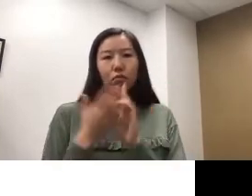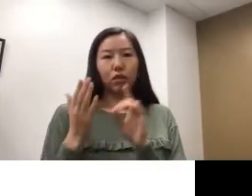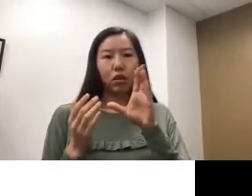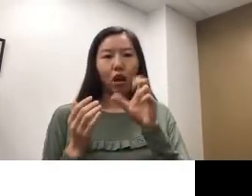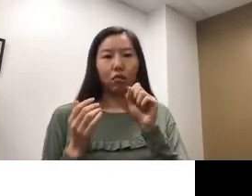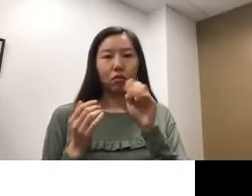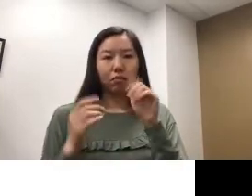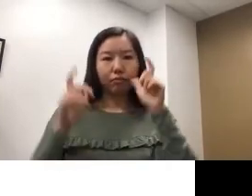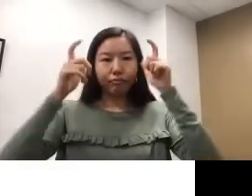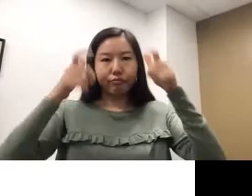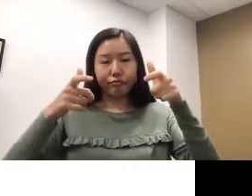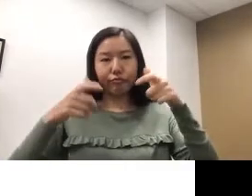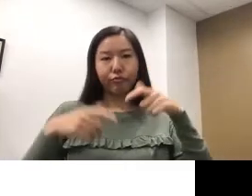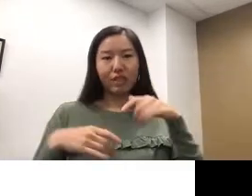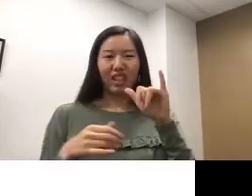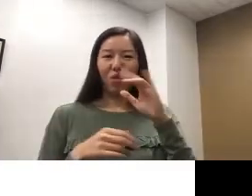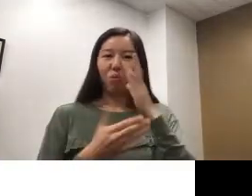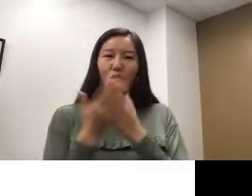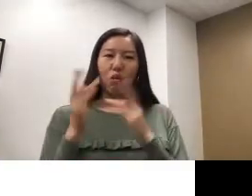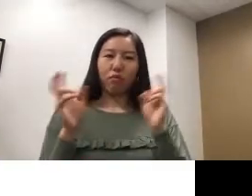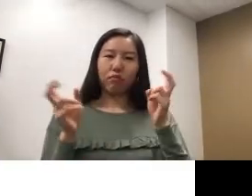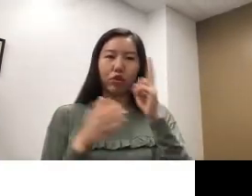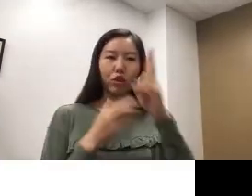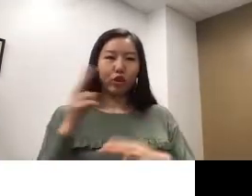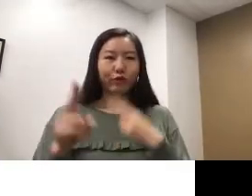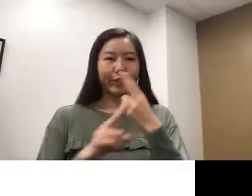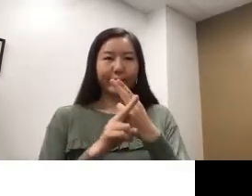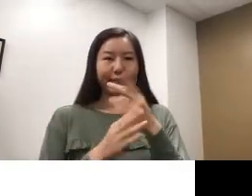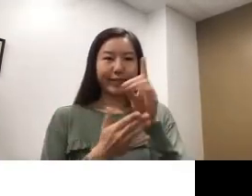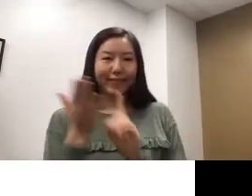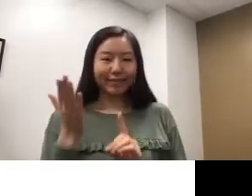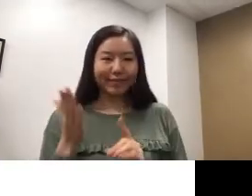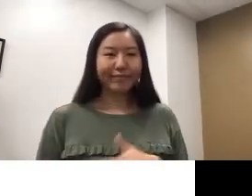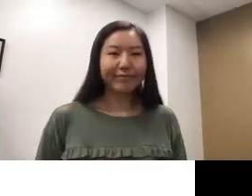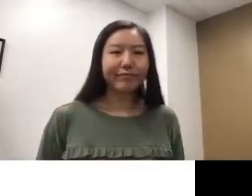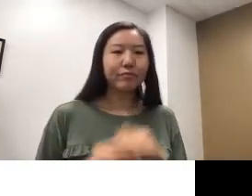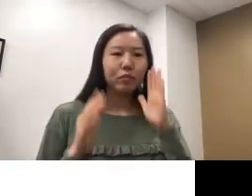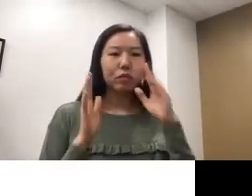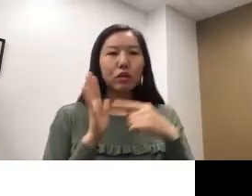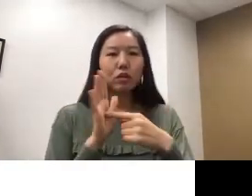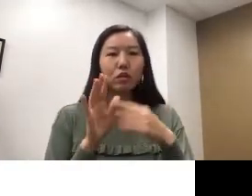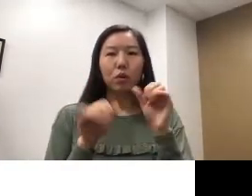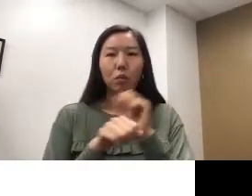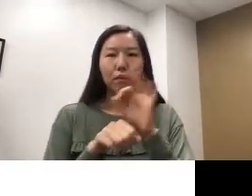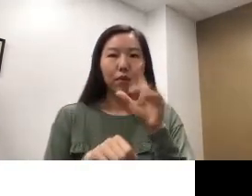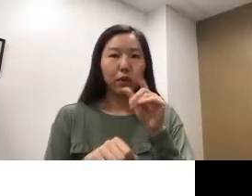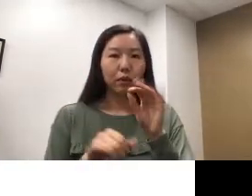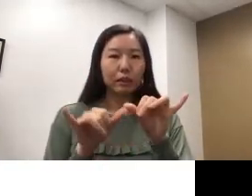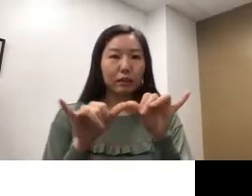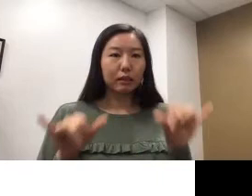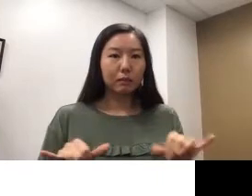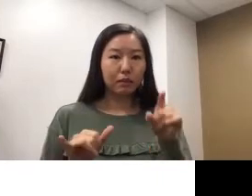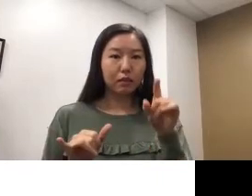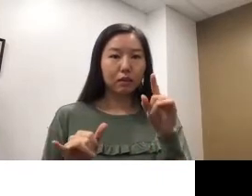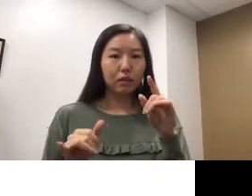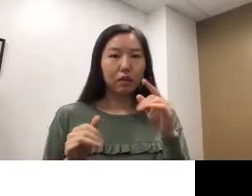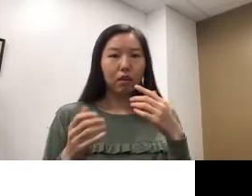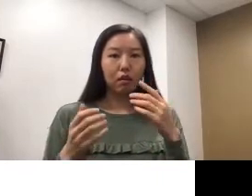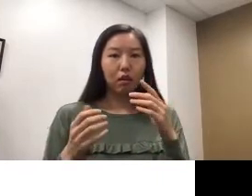with any of the facial expressions and movements of the signs. So that is our hope for the